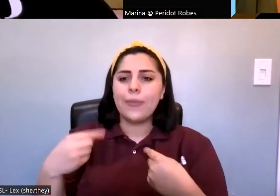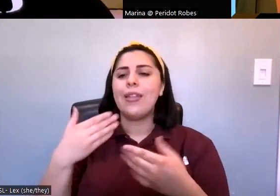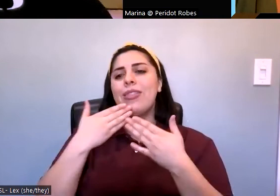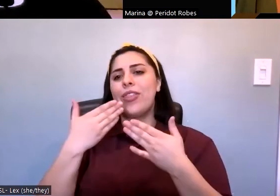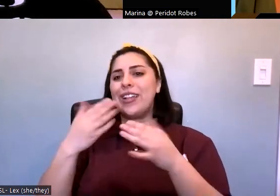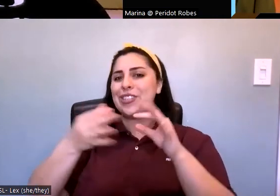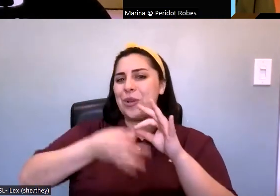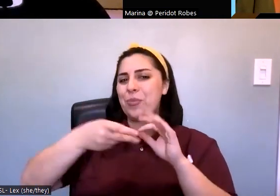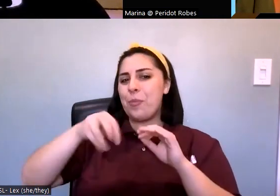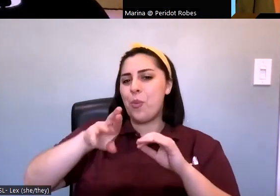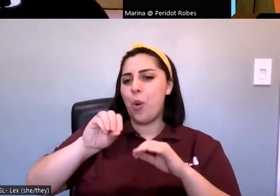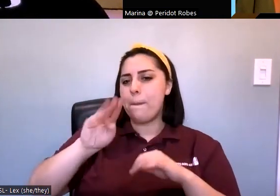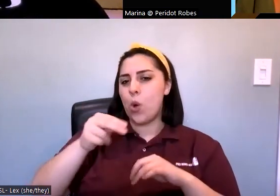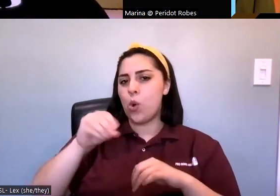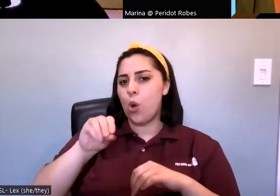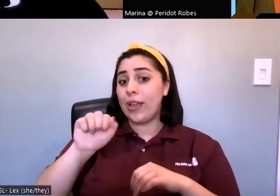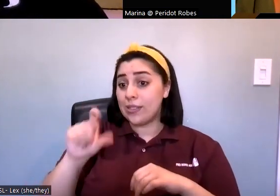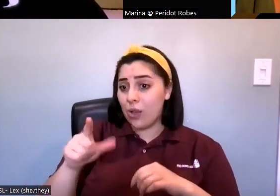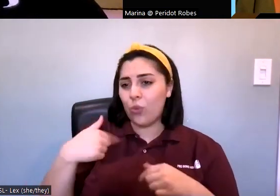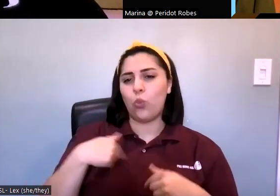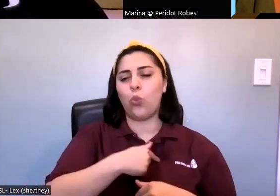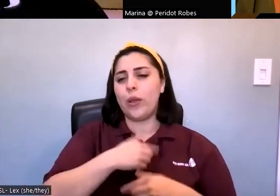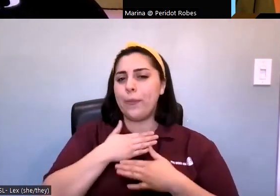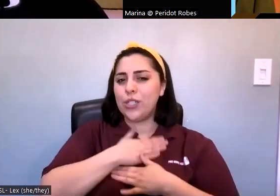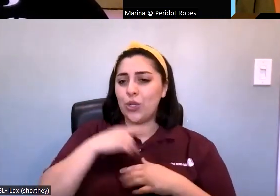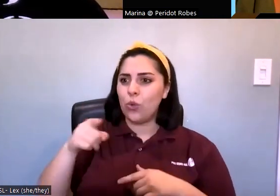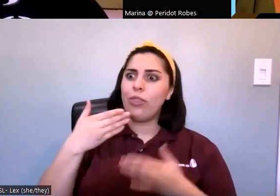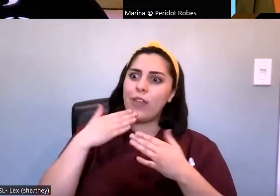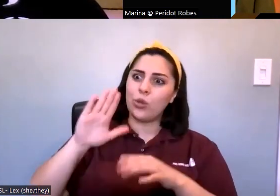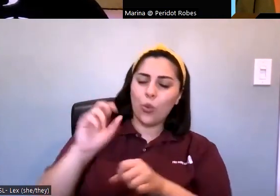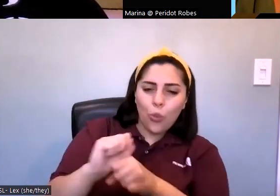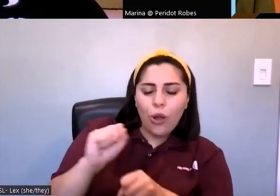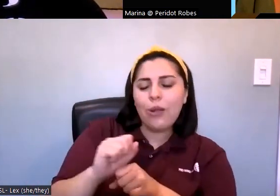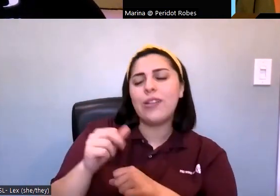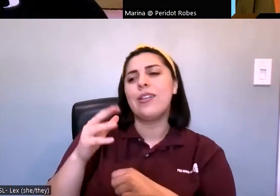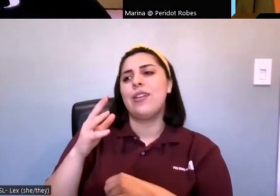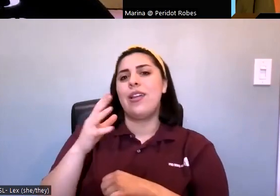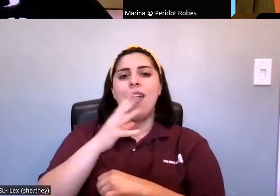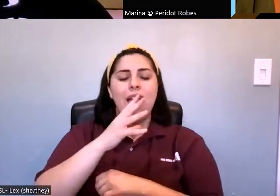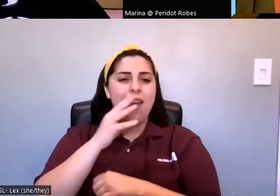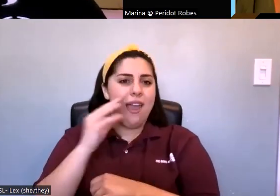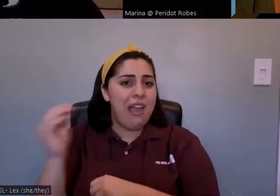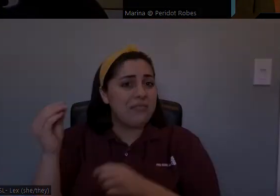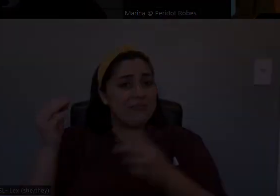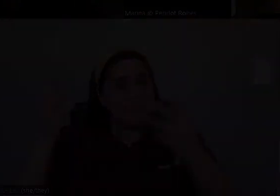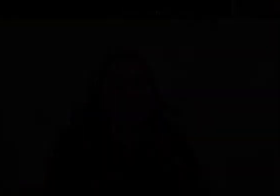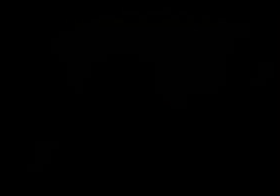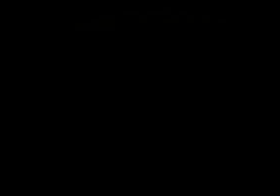ASL. We appreciate you. Thanks for the hard work. And that's it.